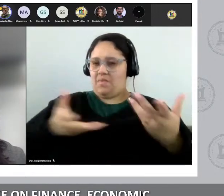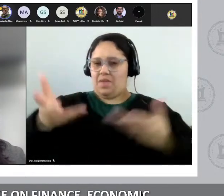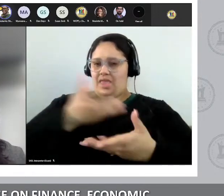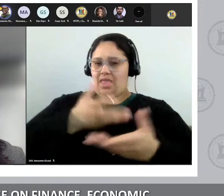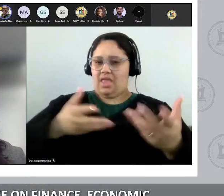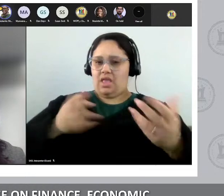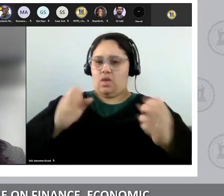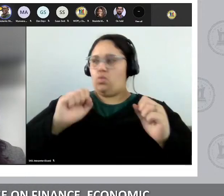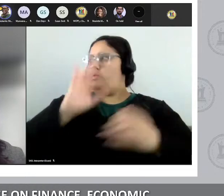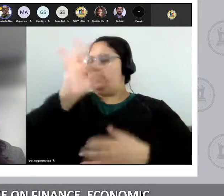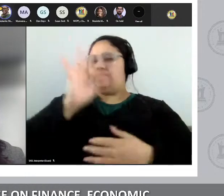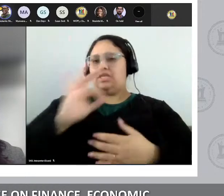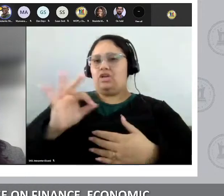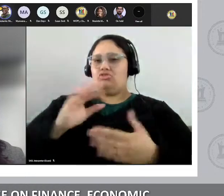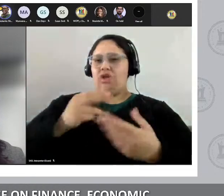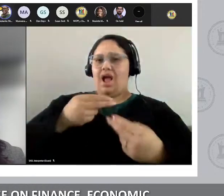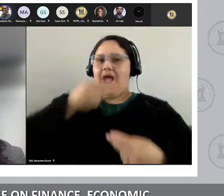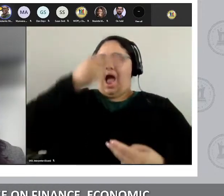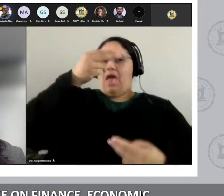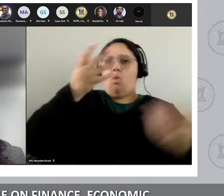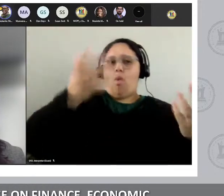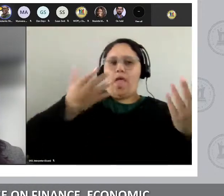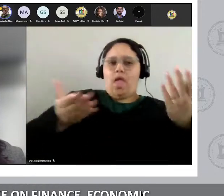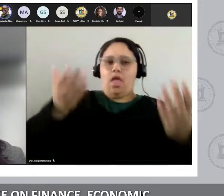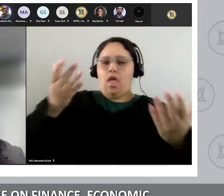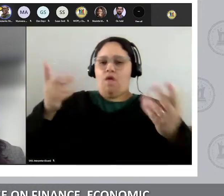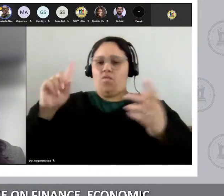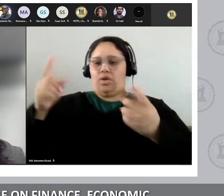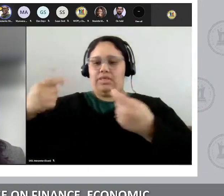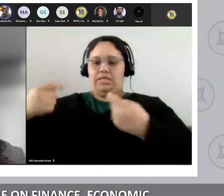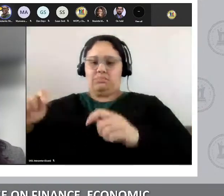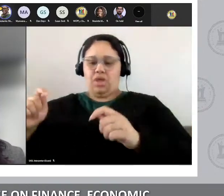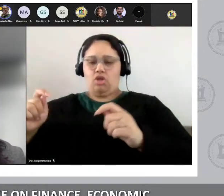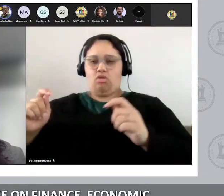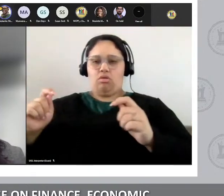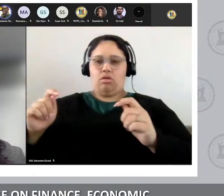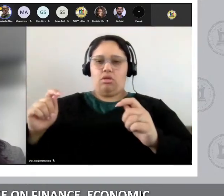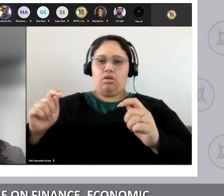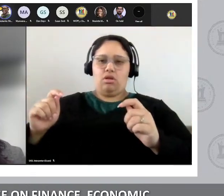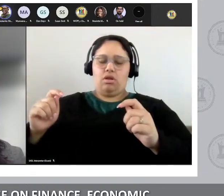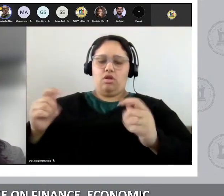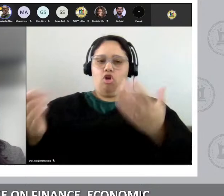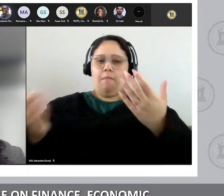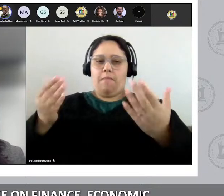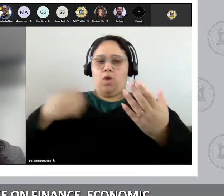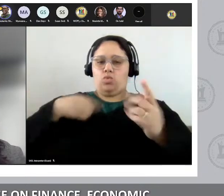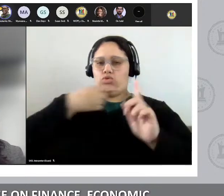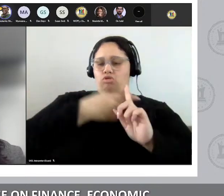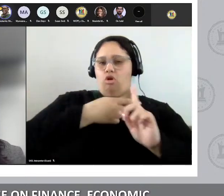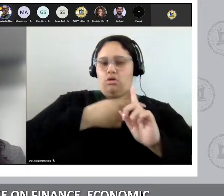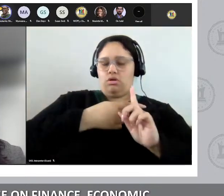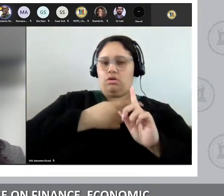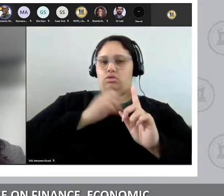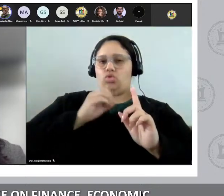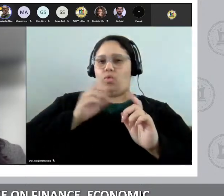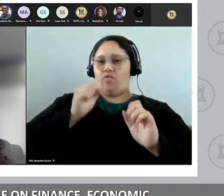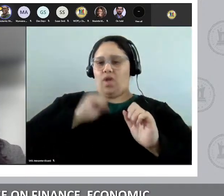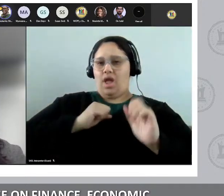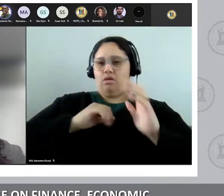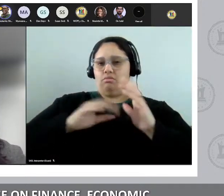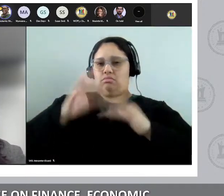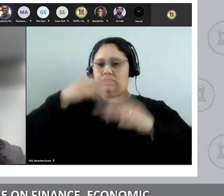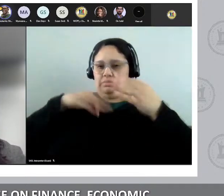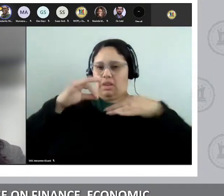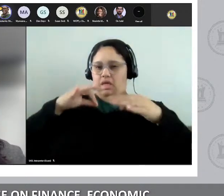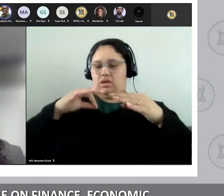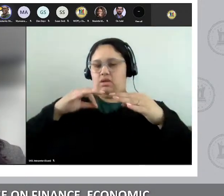the percentage is higher of what has been spent versus the target. So if you can just